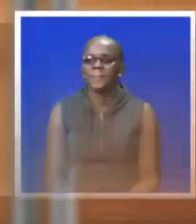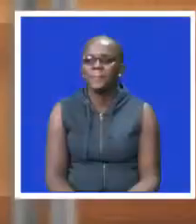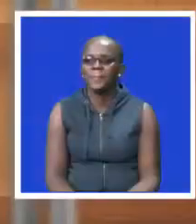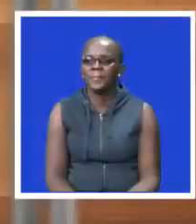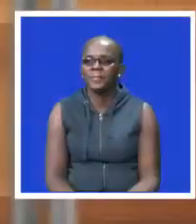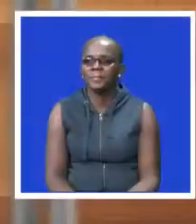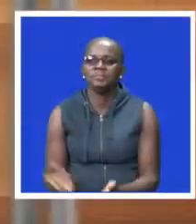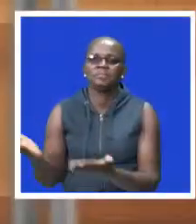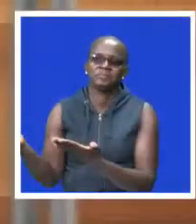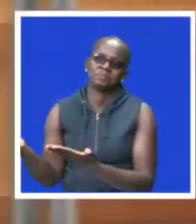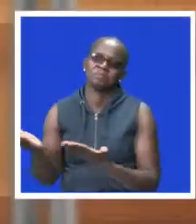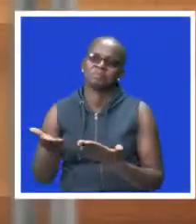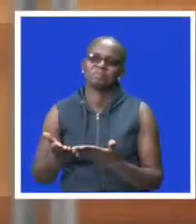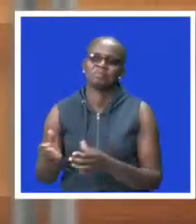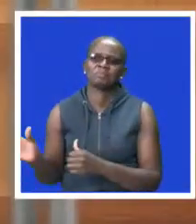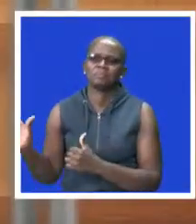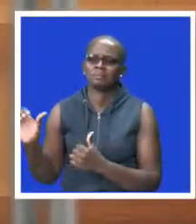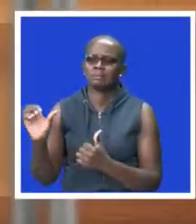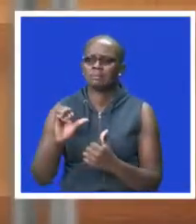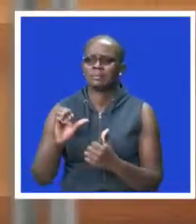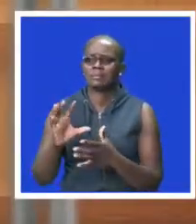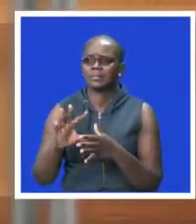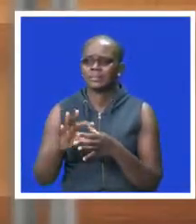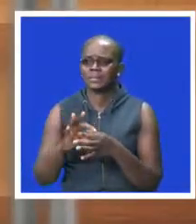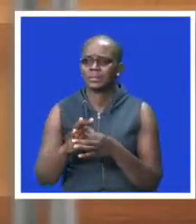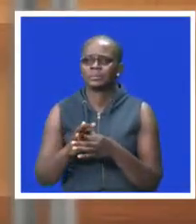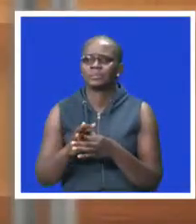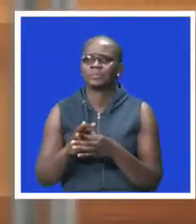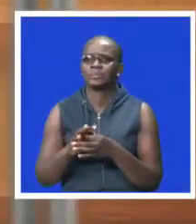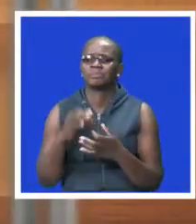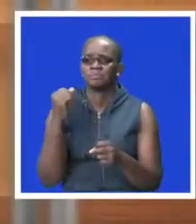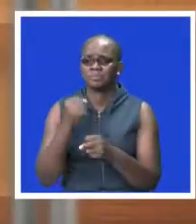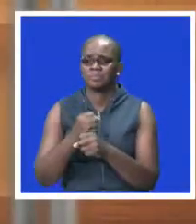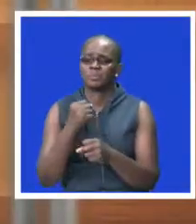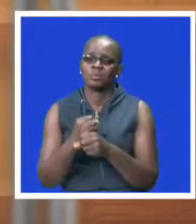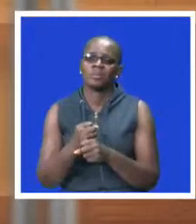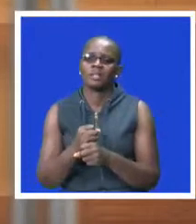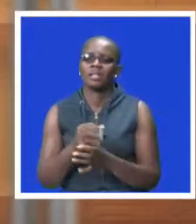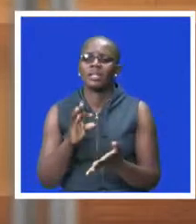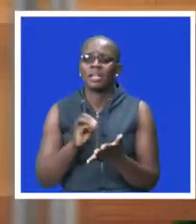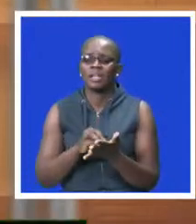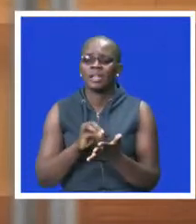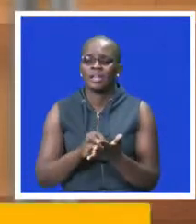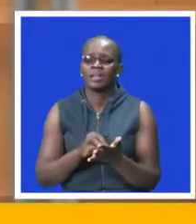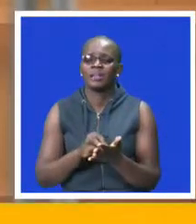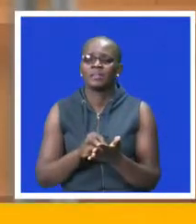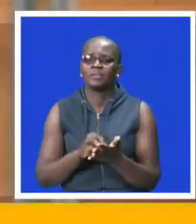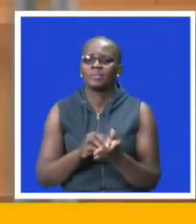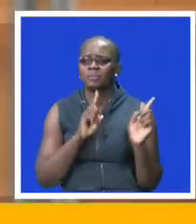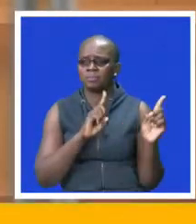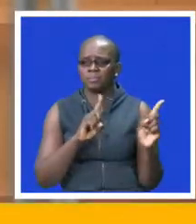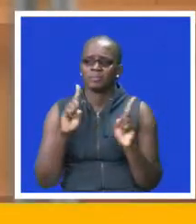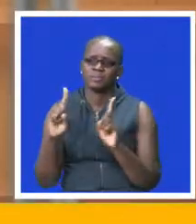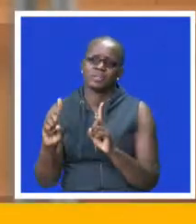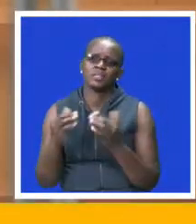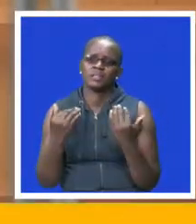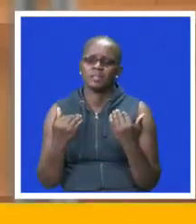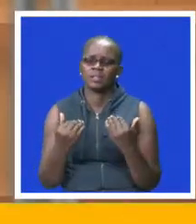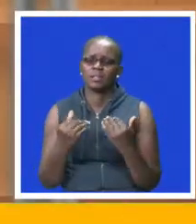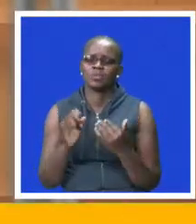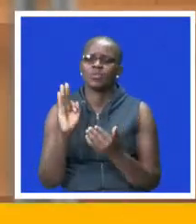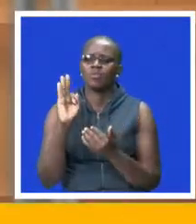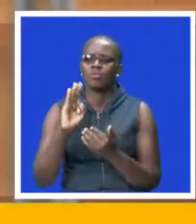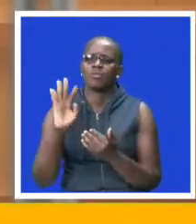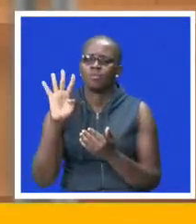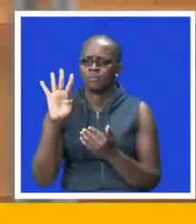Welcome back to Home Study, and a very good afternoon if you have just joined us, especially if you are in Form 4. We are doing English language right